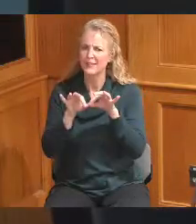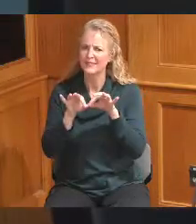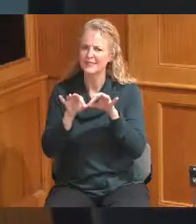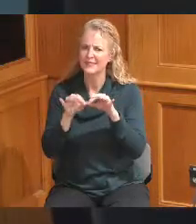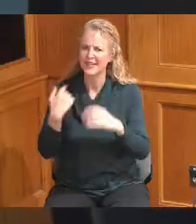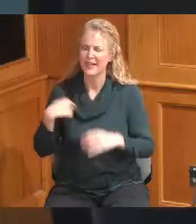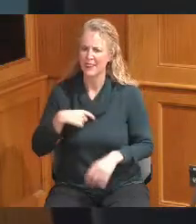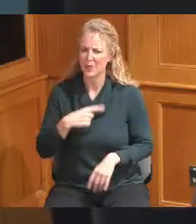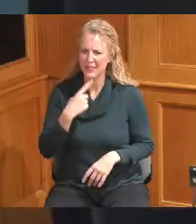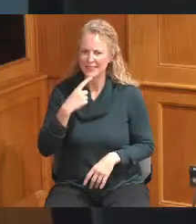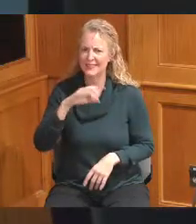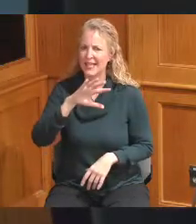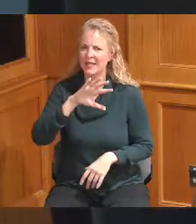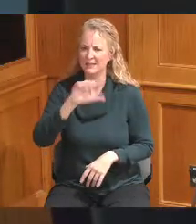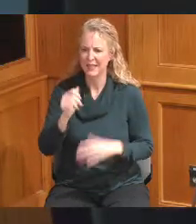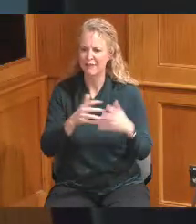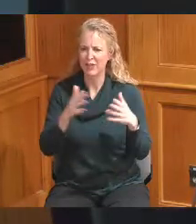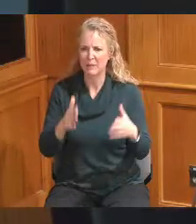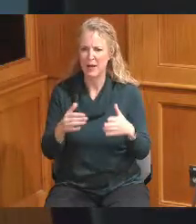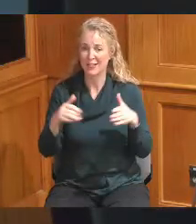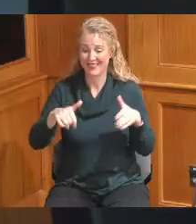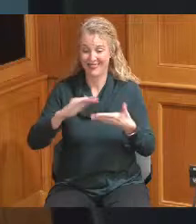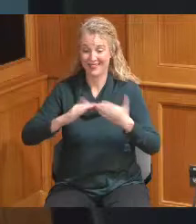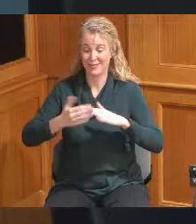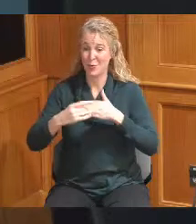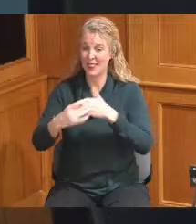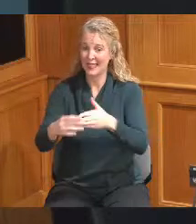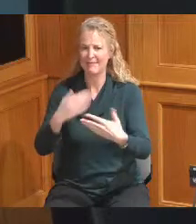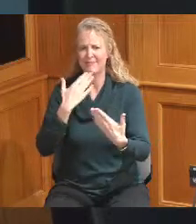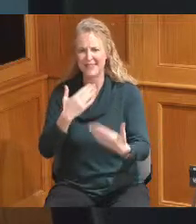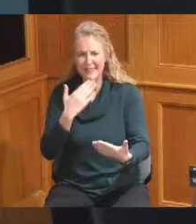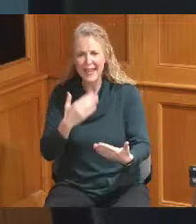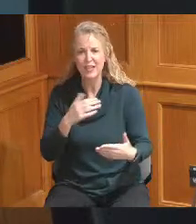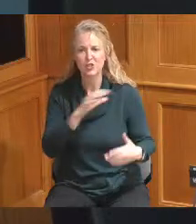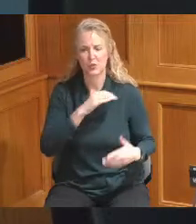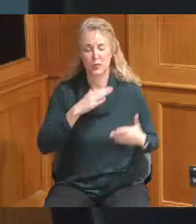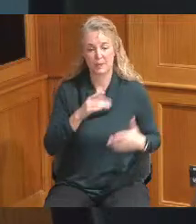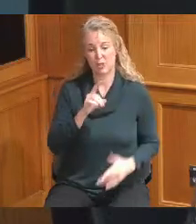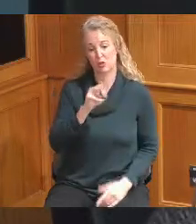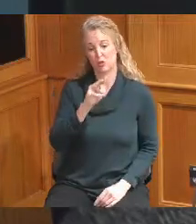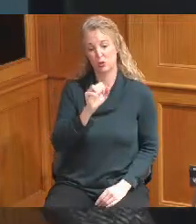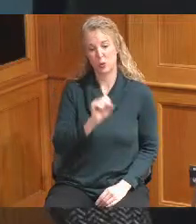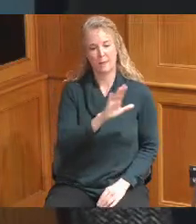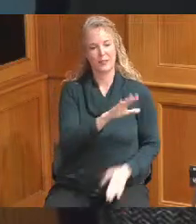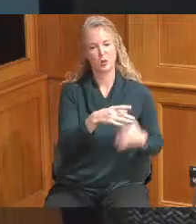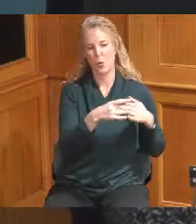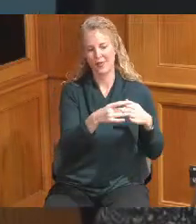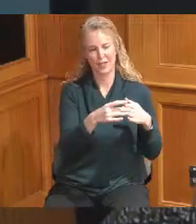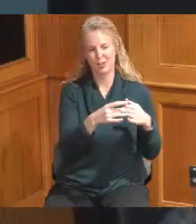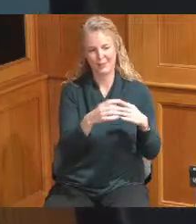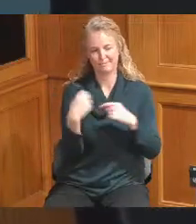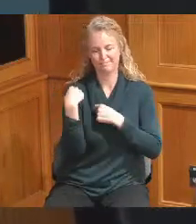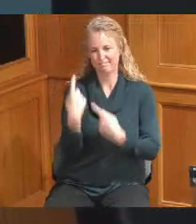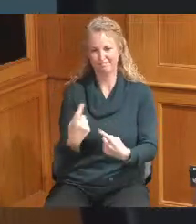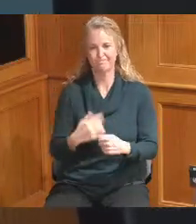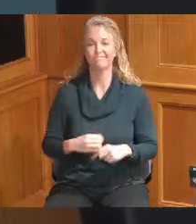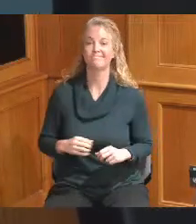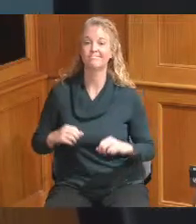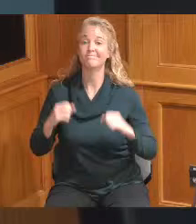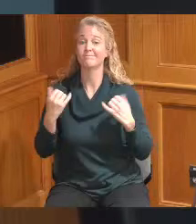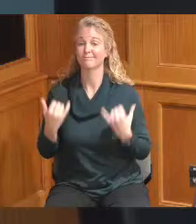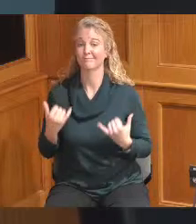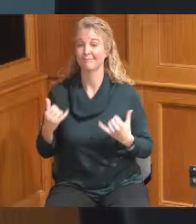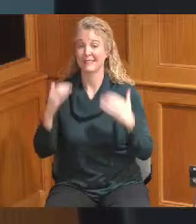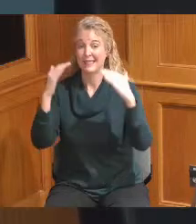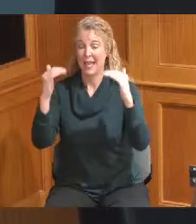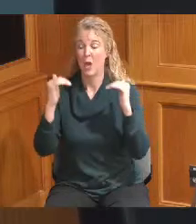the African Americans leading in this community. So thank you, Commissioner Dumas, for bringing it many years ago and the continued efforts. We are going